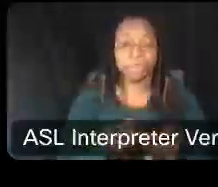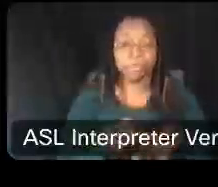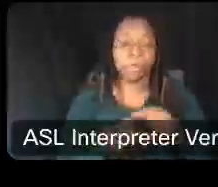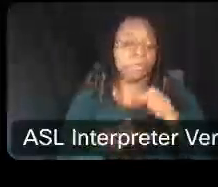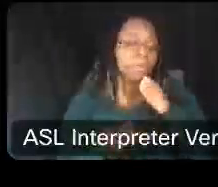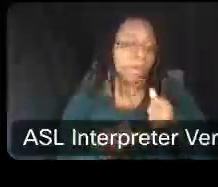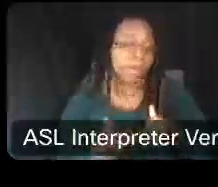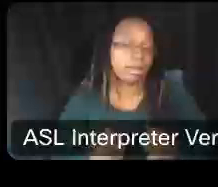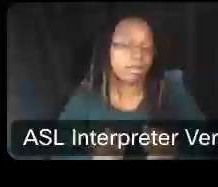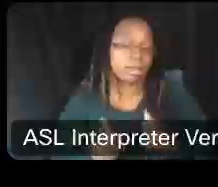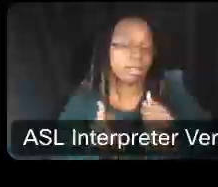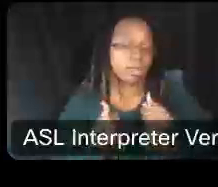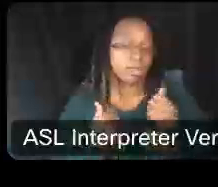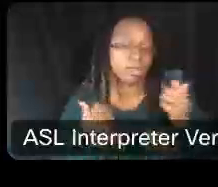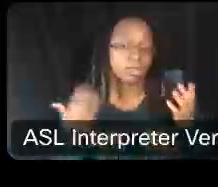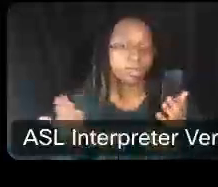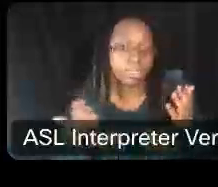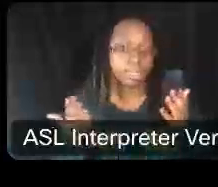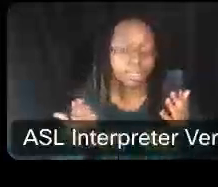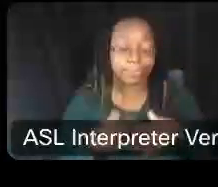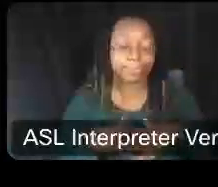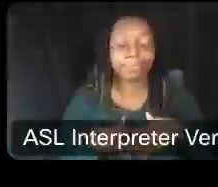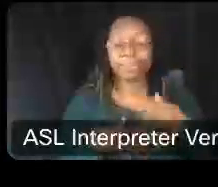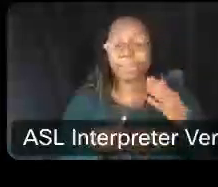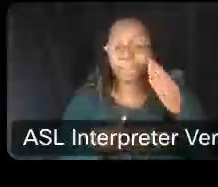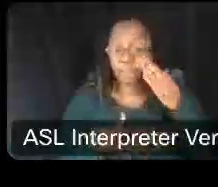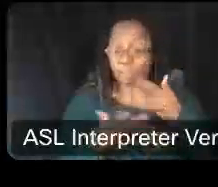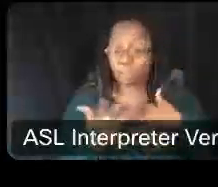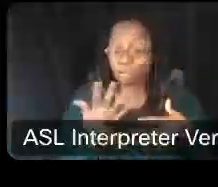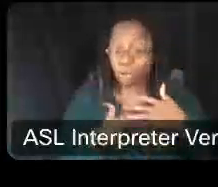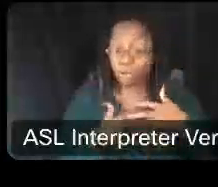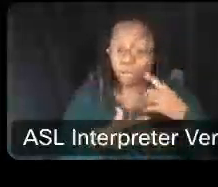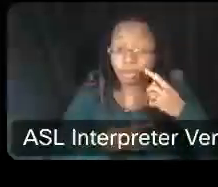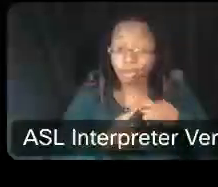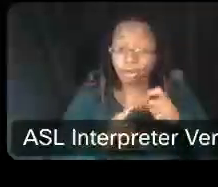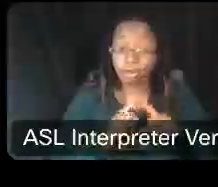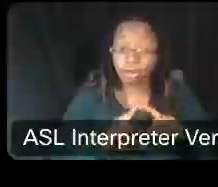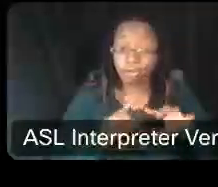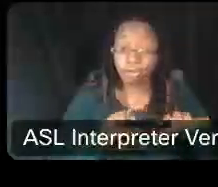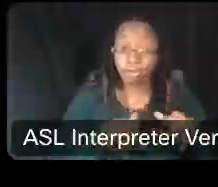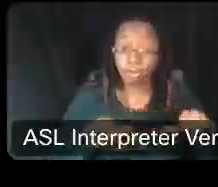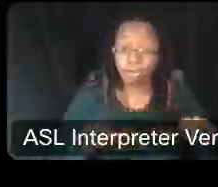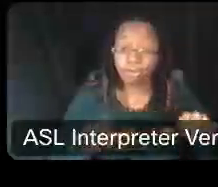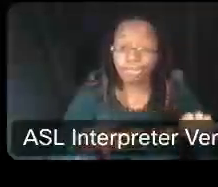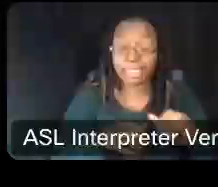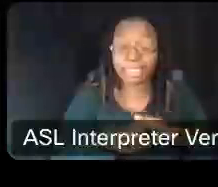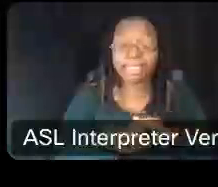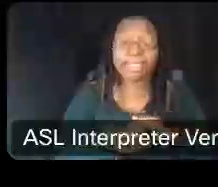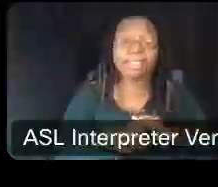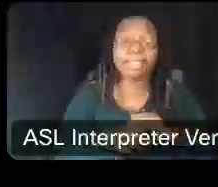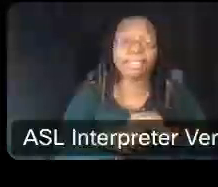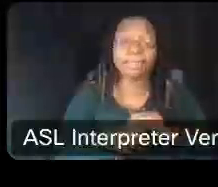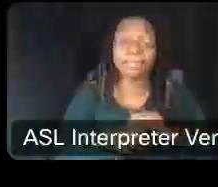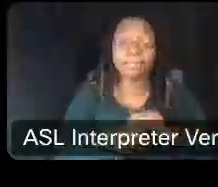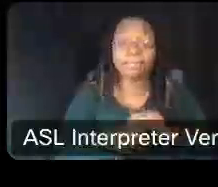services. And so they had known each other. Some of them have known each other from different group activities that the program